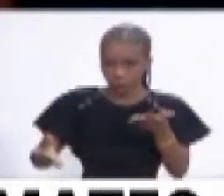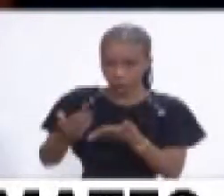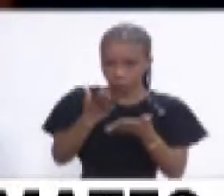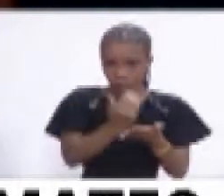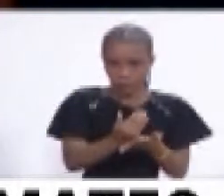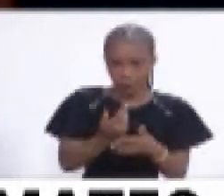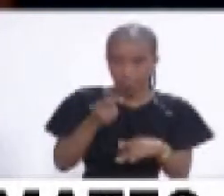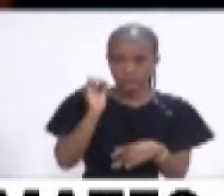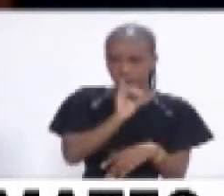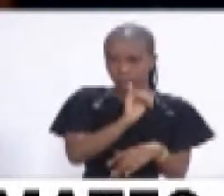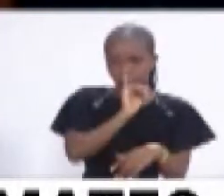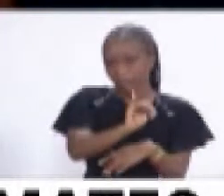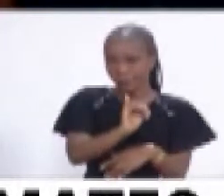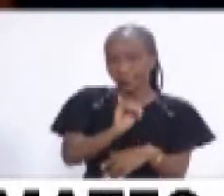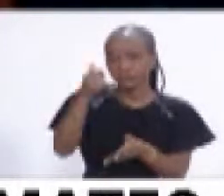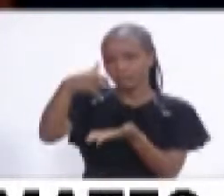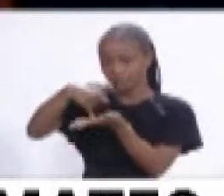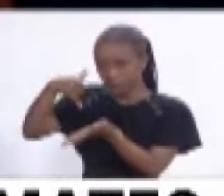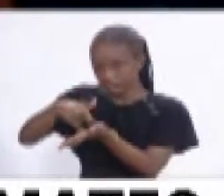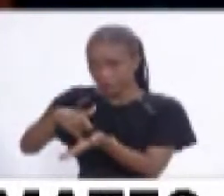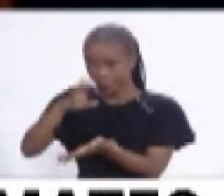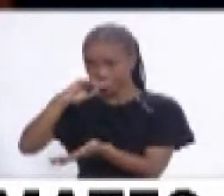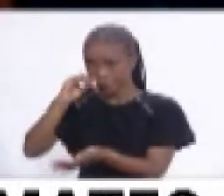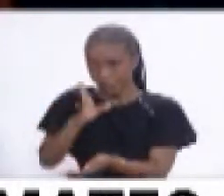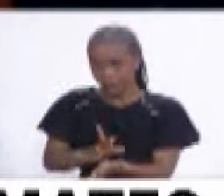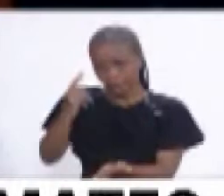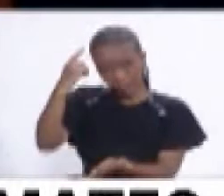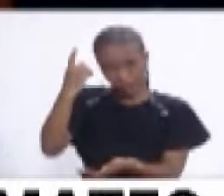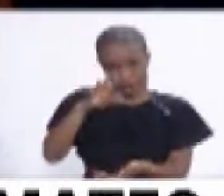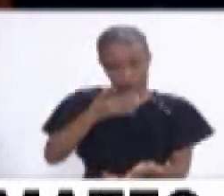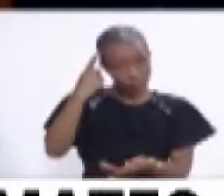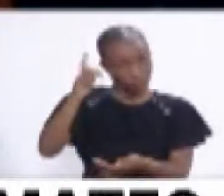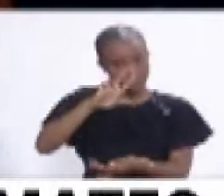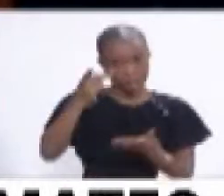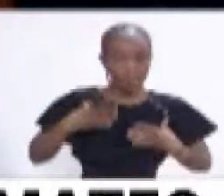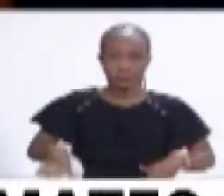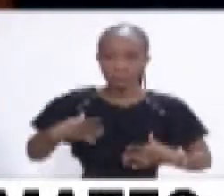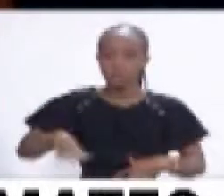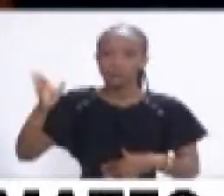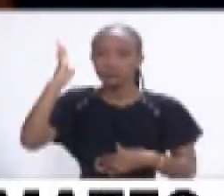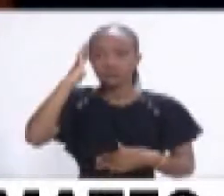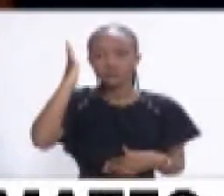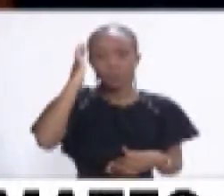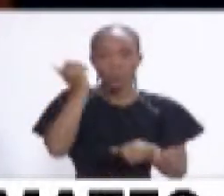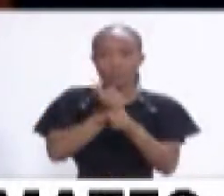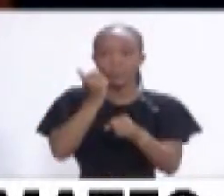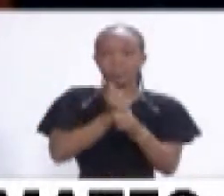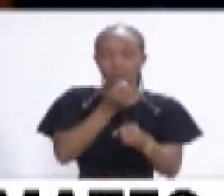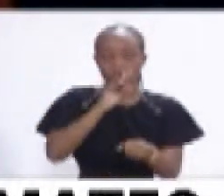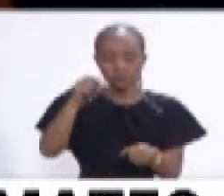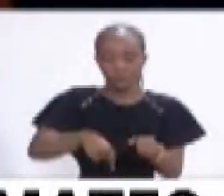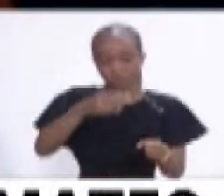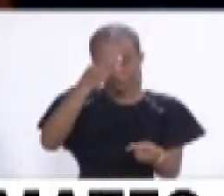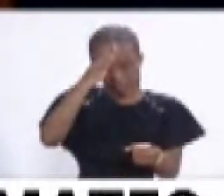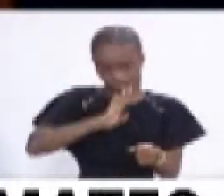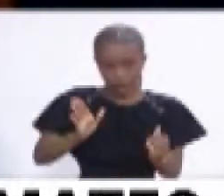this executive is concerned, Madam Speaker, I think it is fair for Kenyans to know that the role of this House actually in